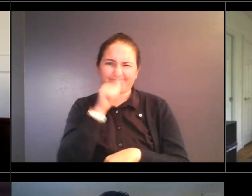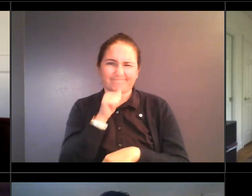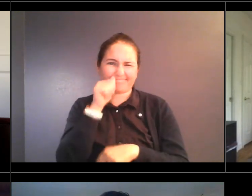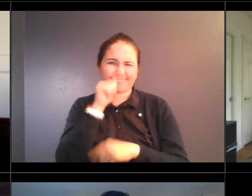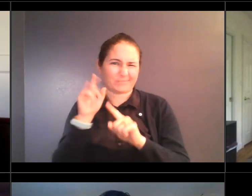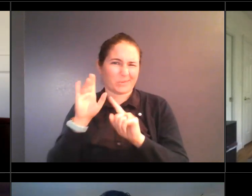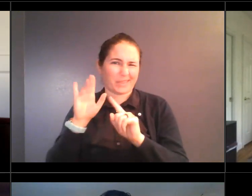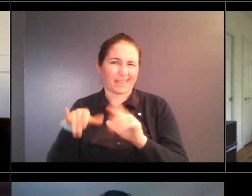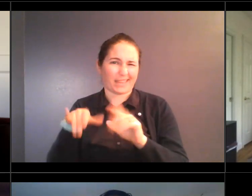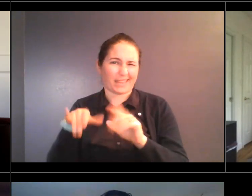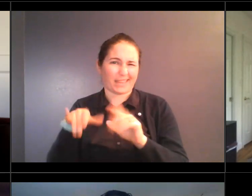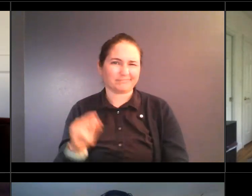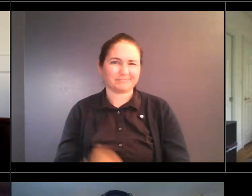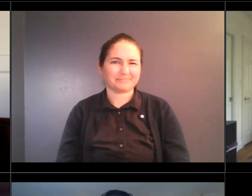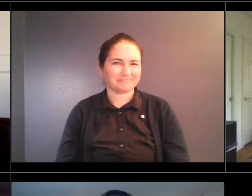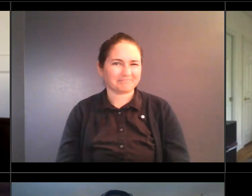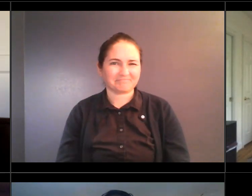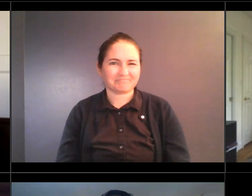nonsense.